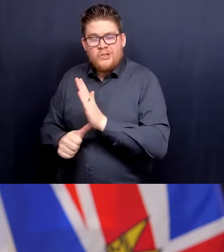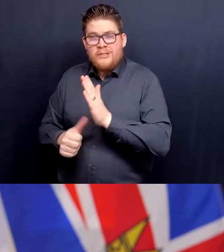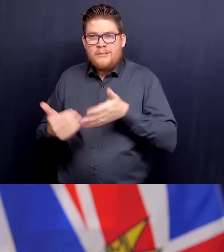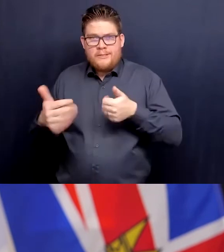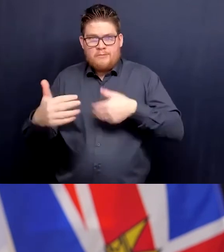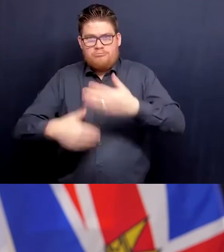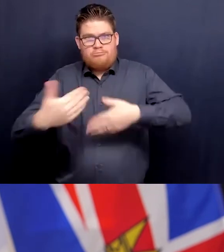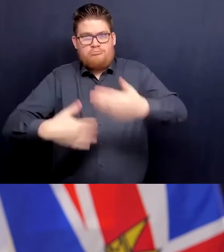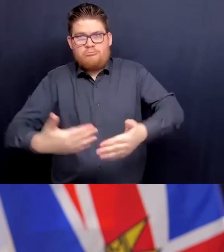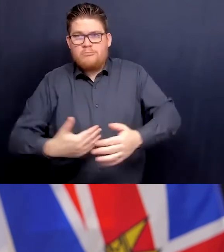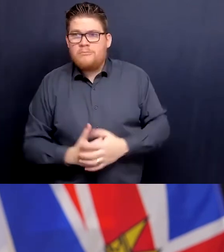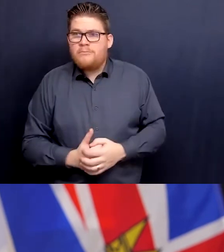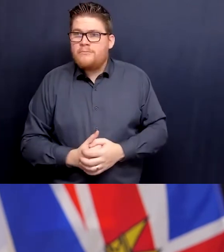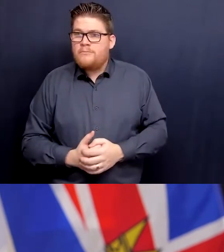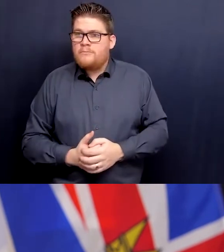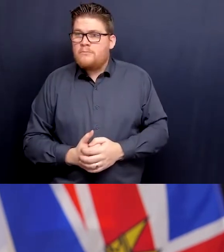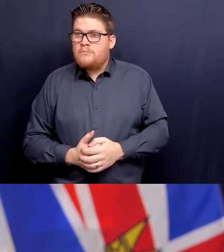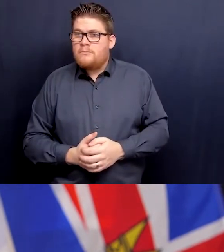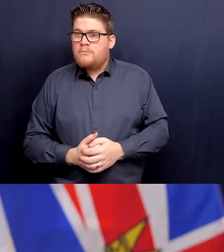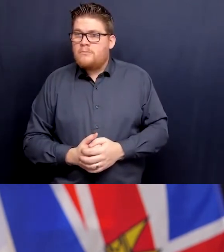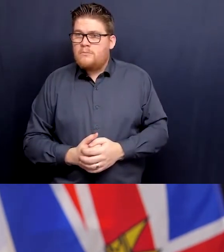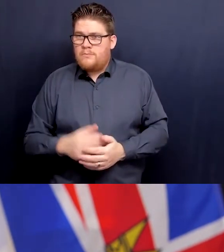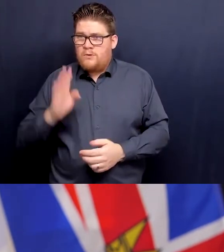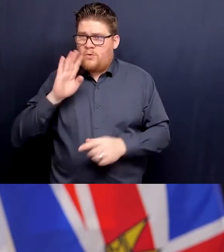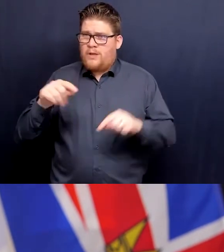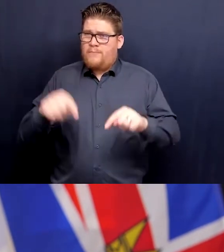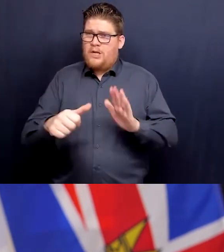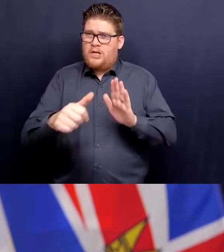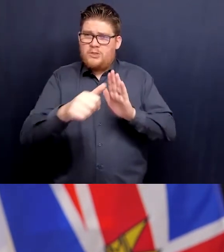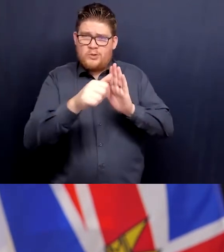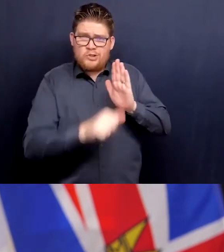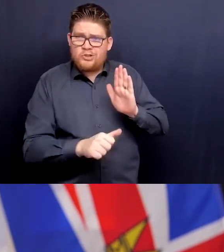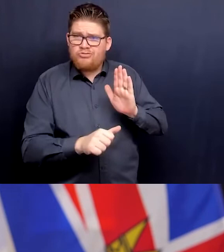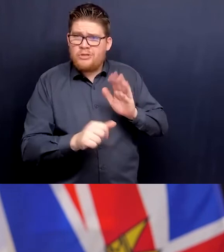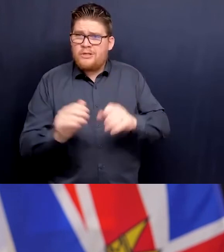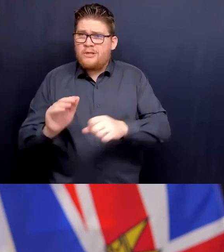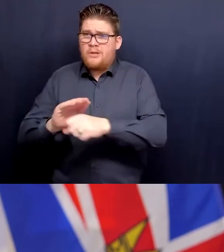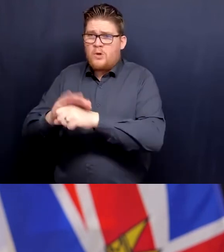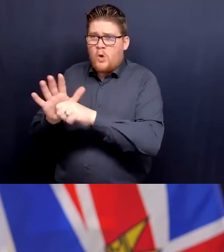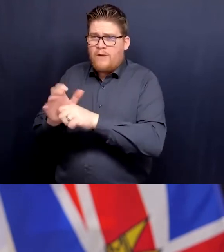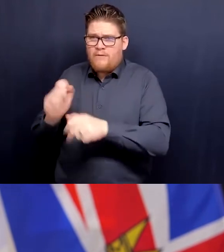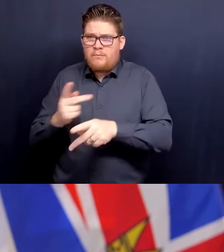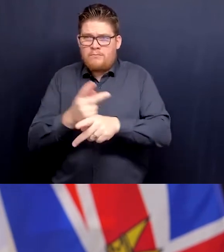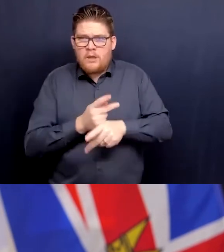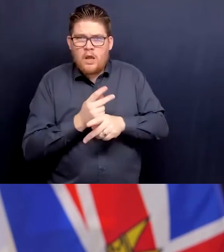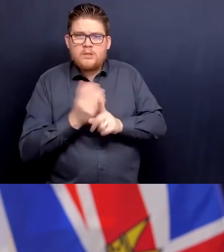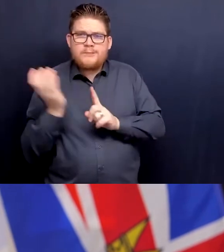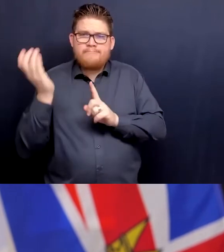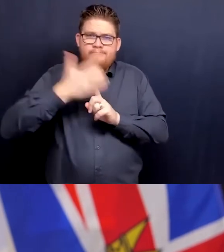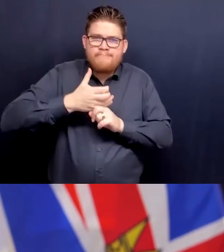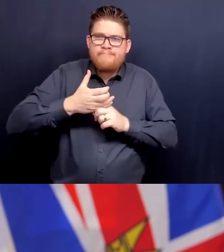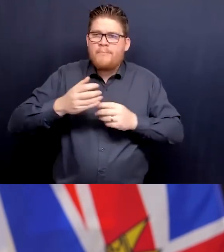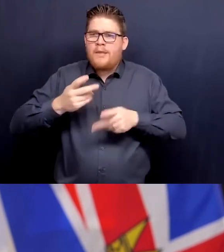consumed time. The precautions that are required for COVID-19 actually made surgeries longer. We did it by adding hours at the end of days. We